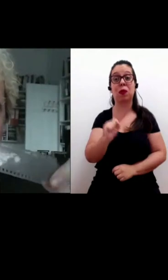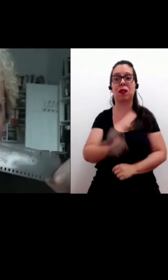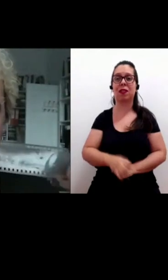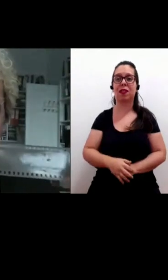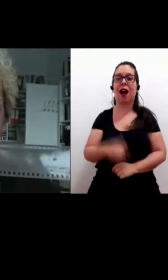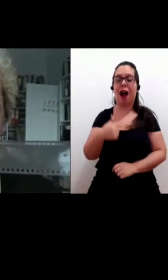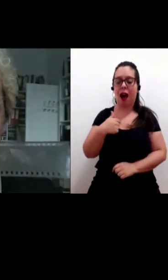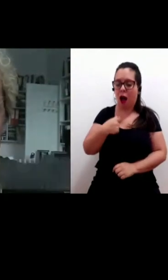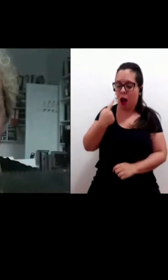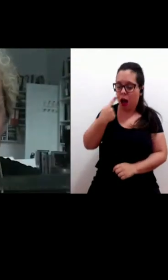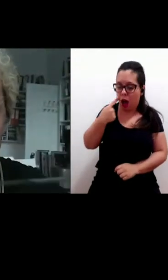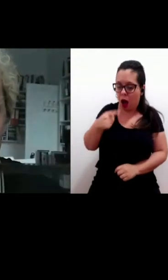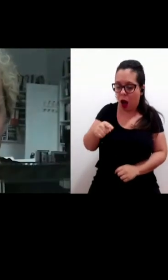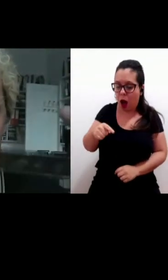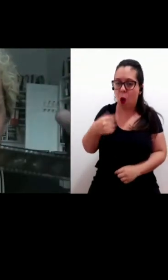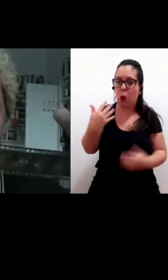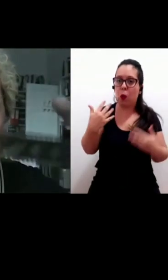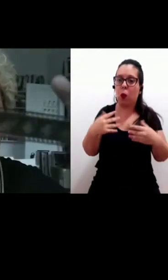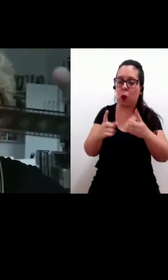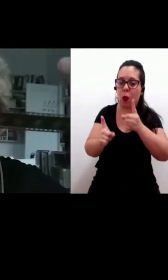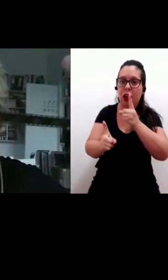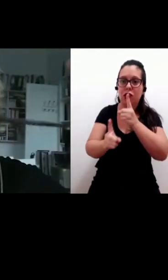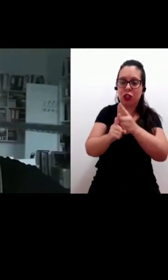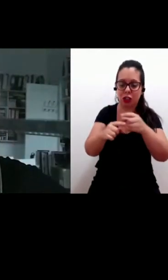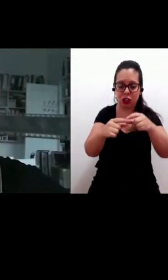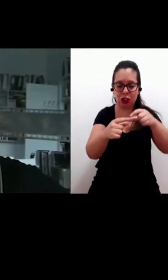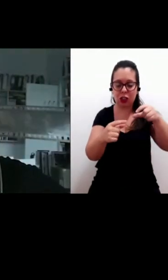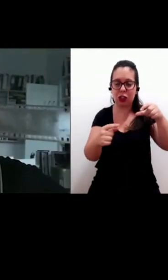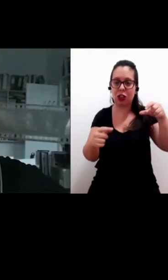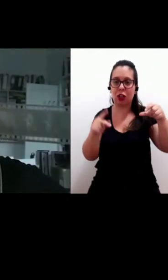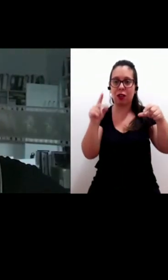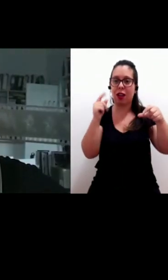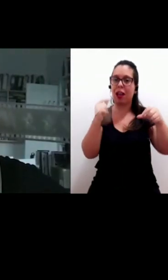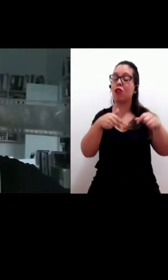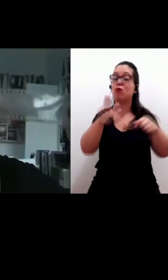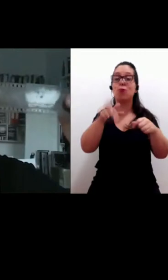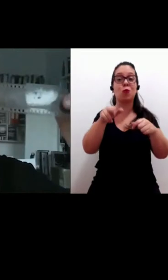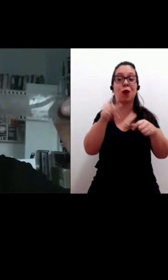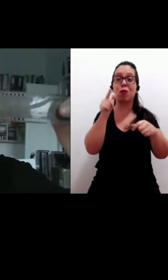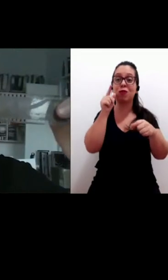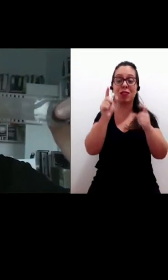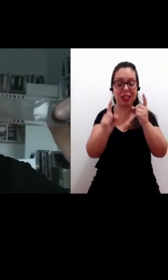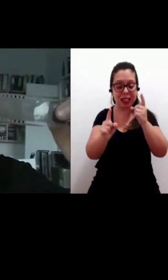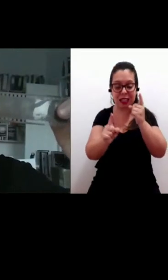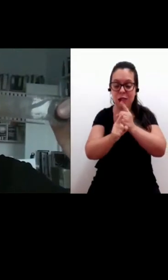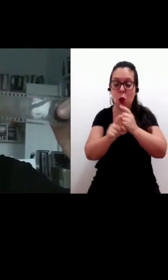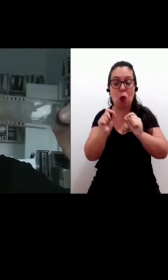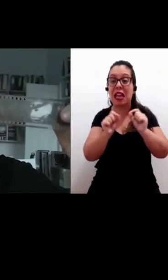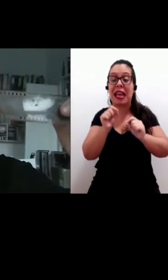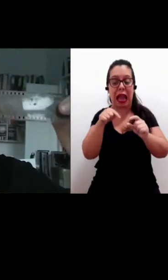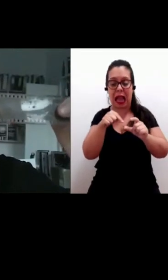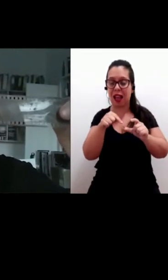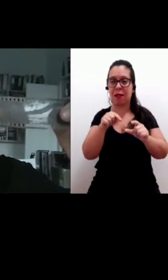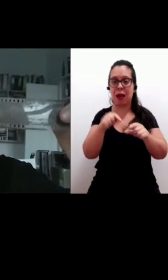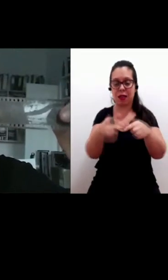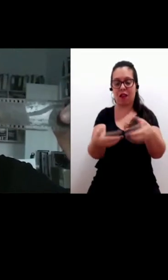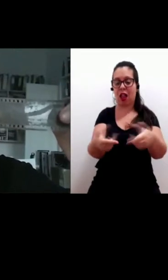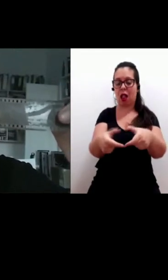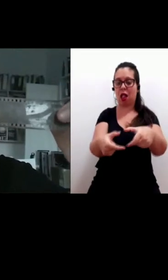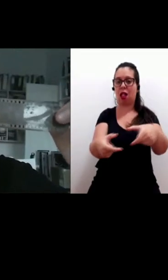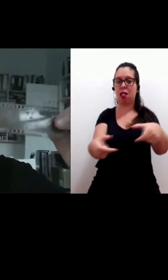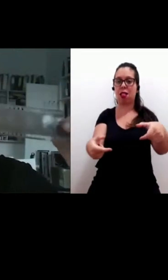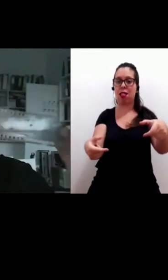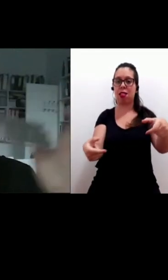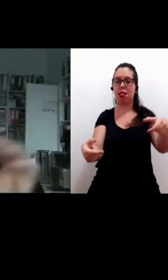film, and they were, I've never been able to identify them, but they were lying burnt in the ashes of